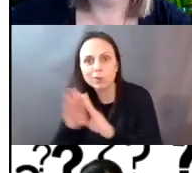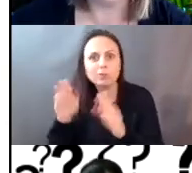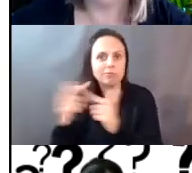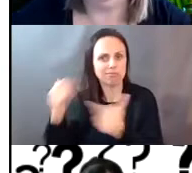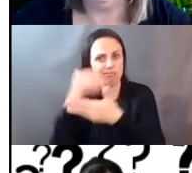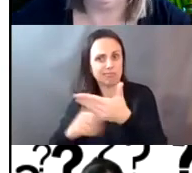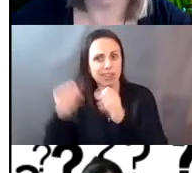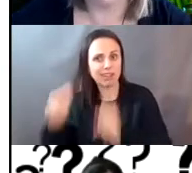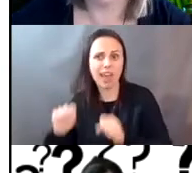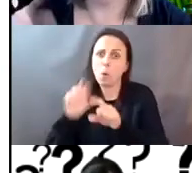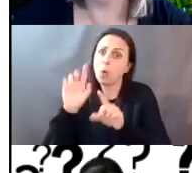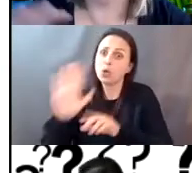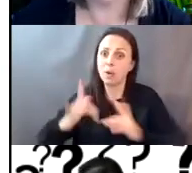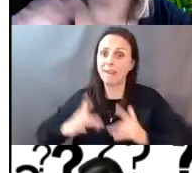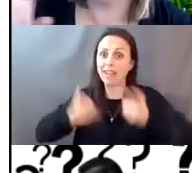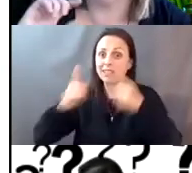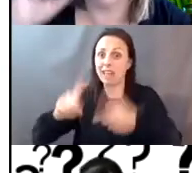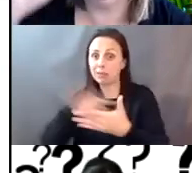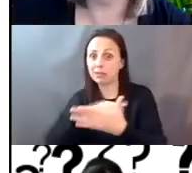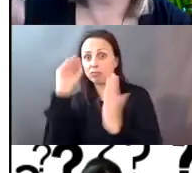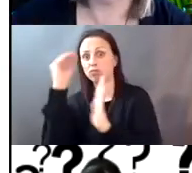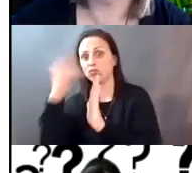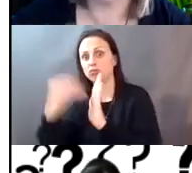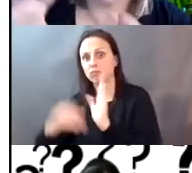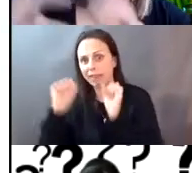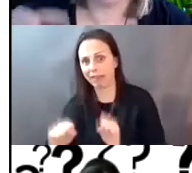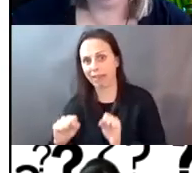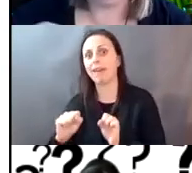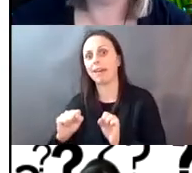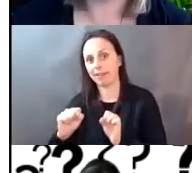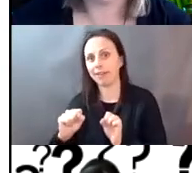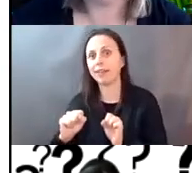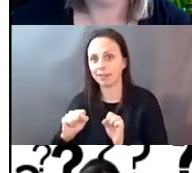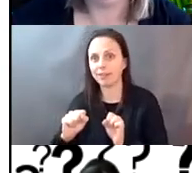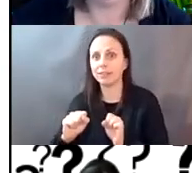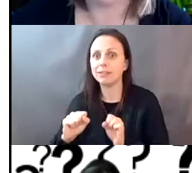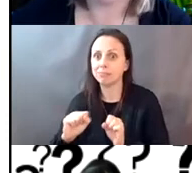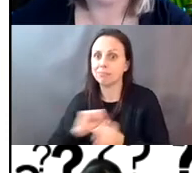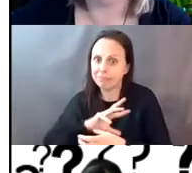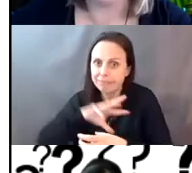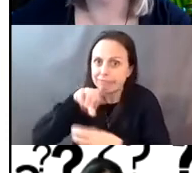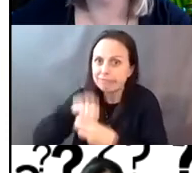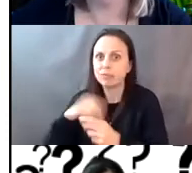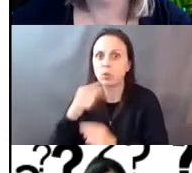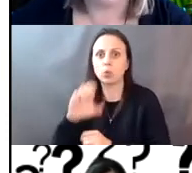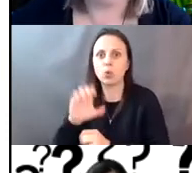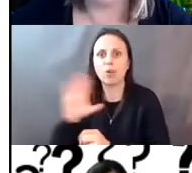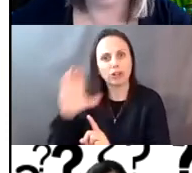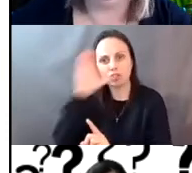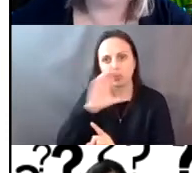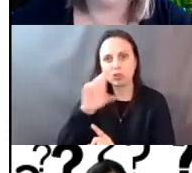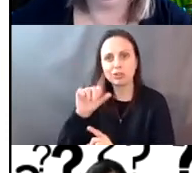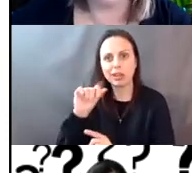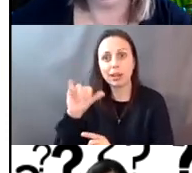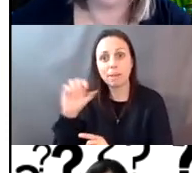even list events there. So it's another way to sort of get into that heart of Google, into that search database. And then